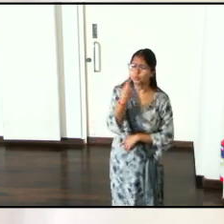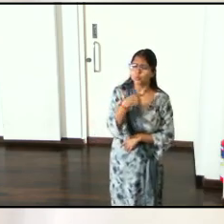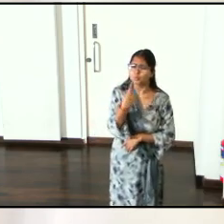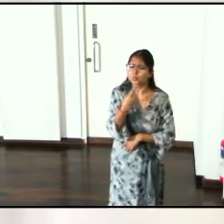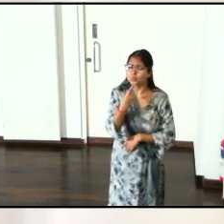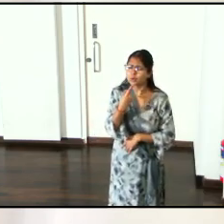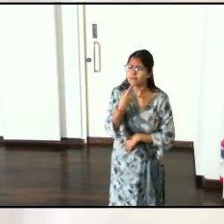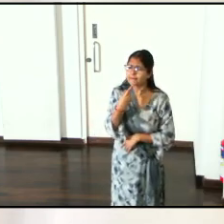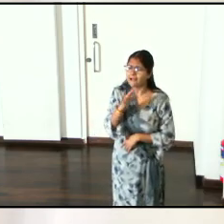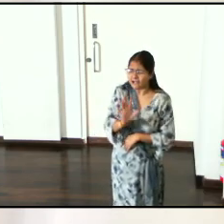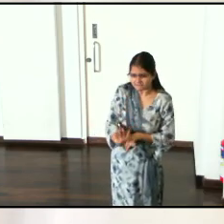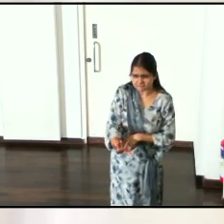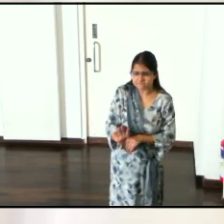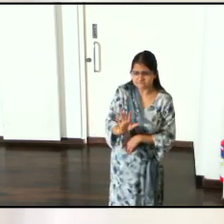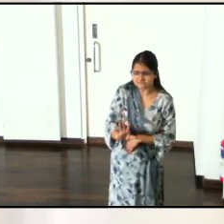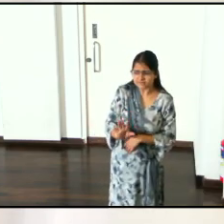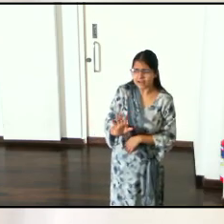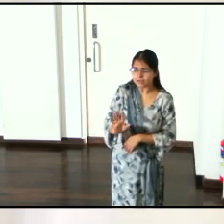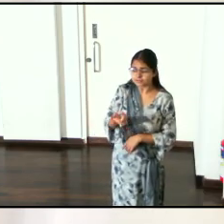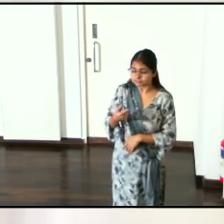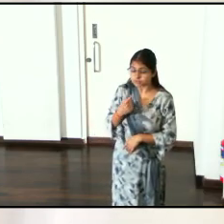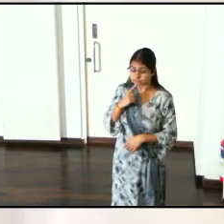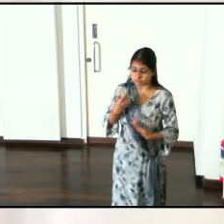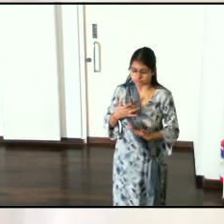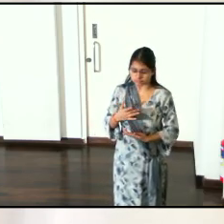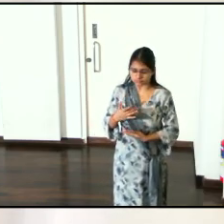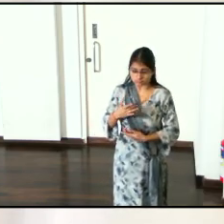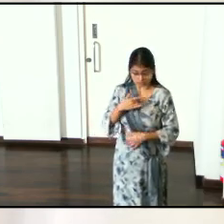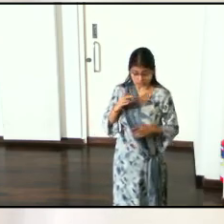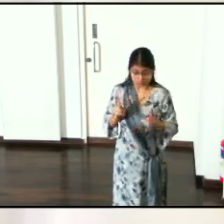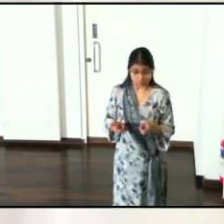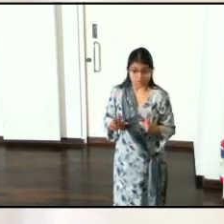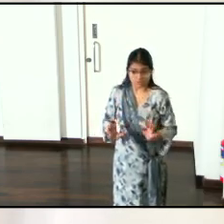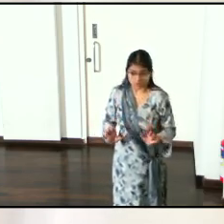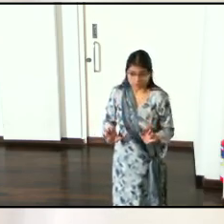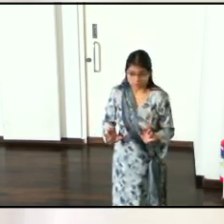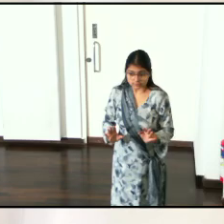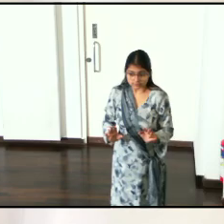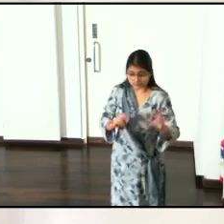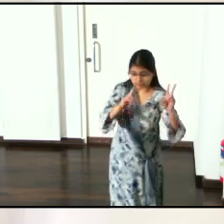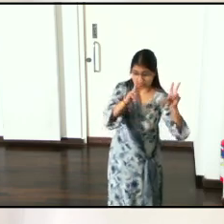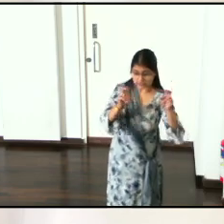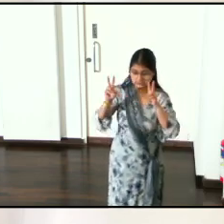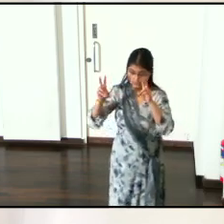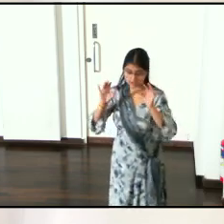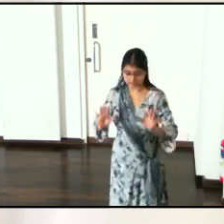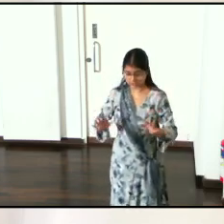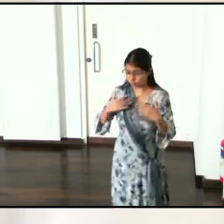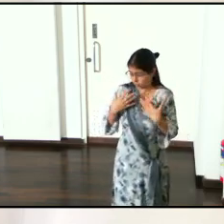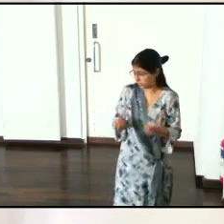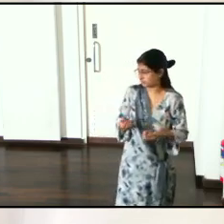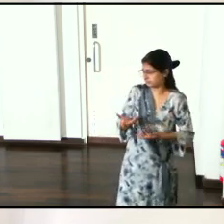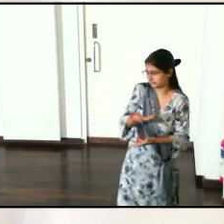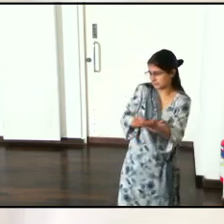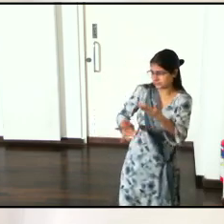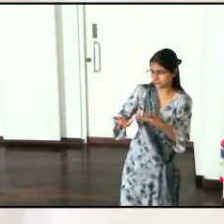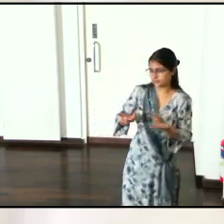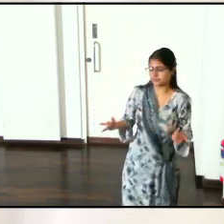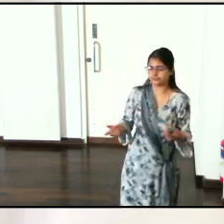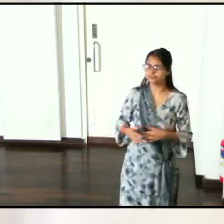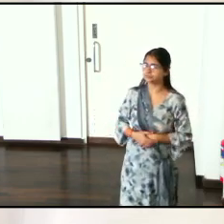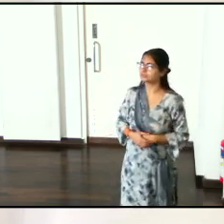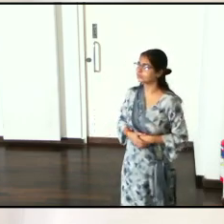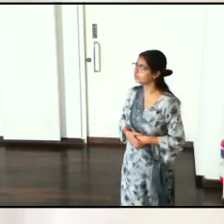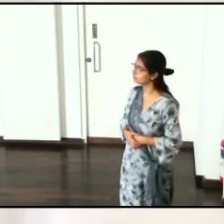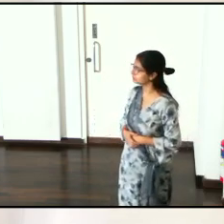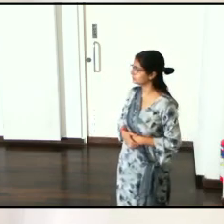have had a very, very significant presence in relation to these themes, which I do want to speak to. And I